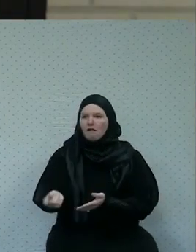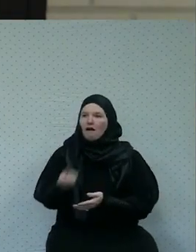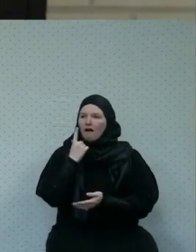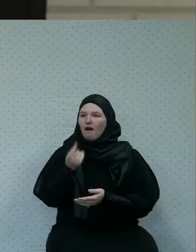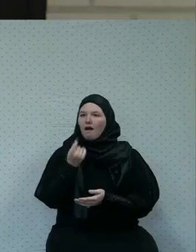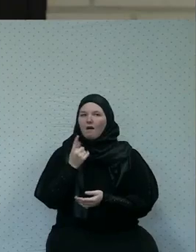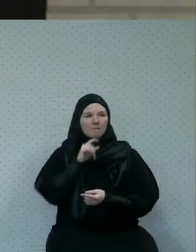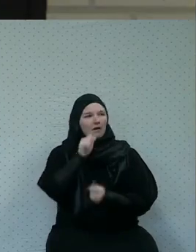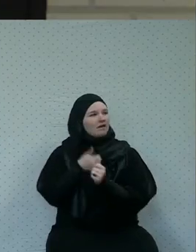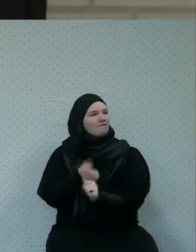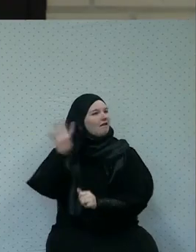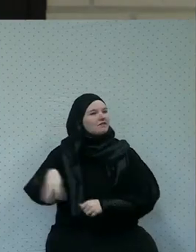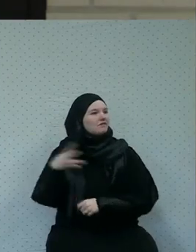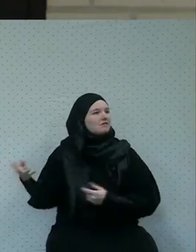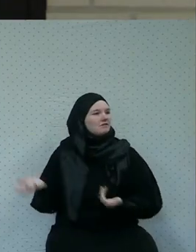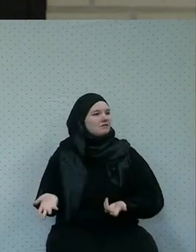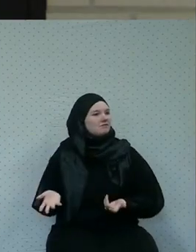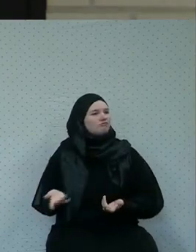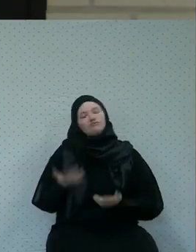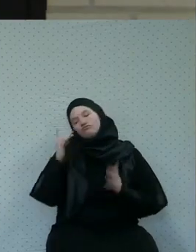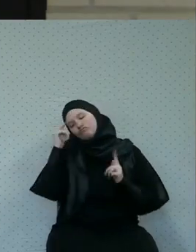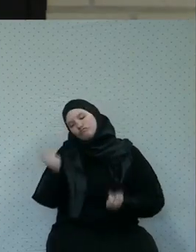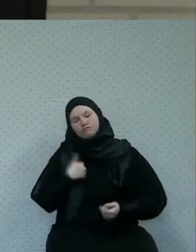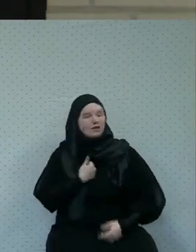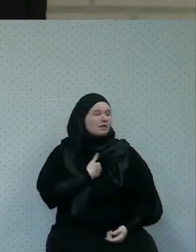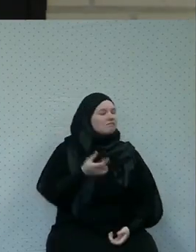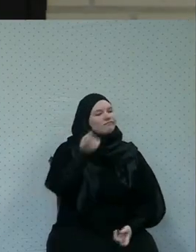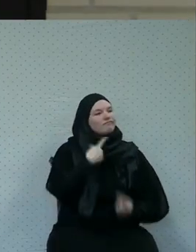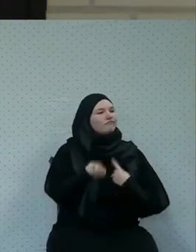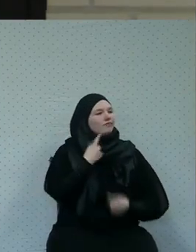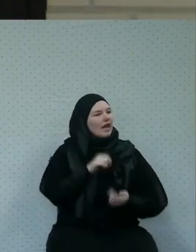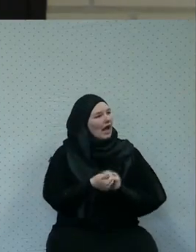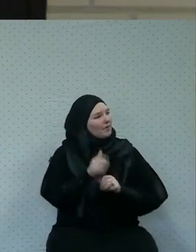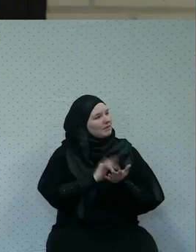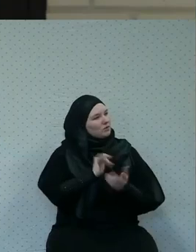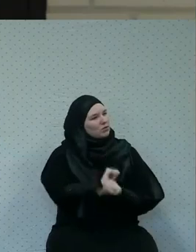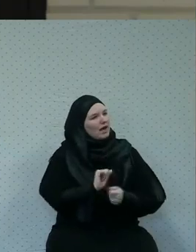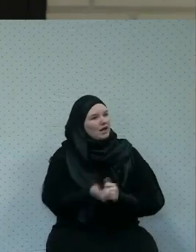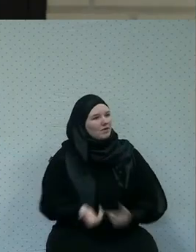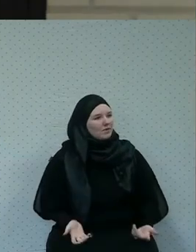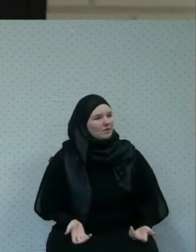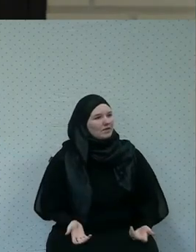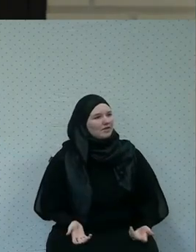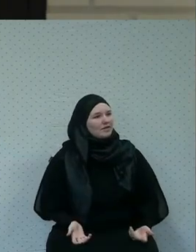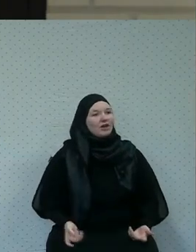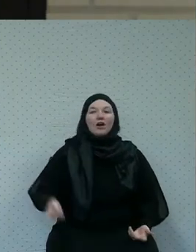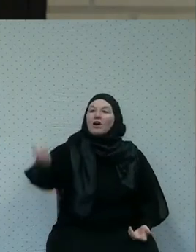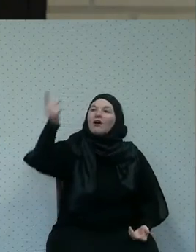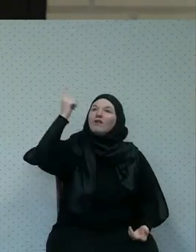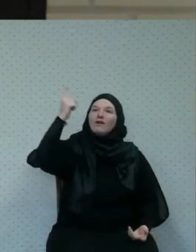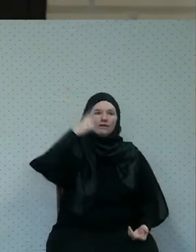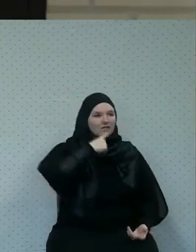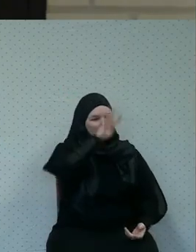taking it but not following the system. How could the medication work? Allah says, pray on